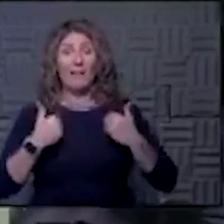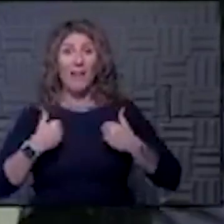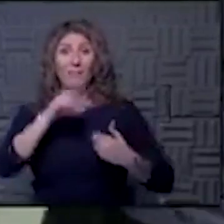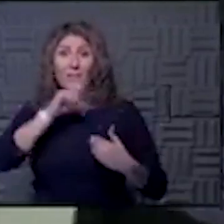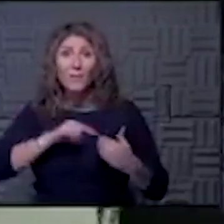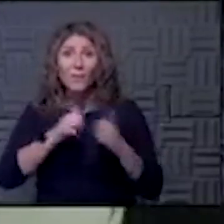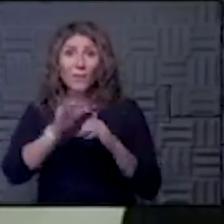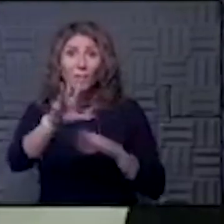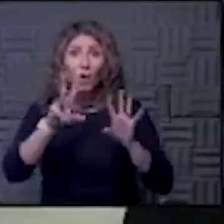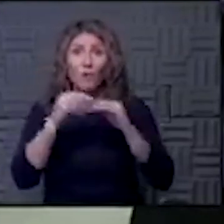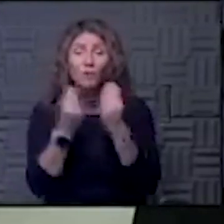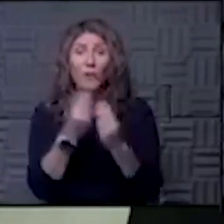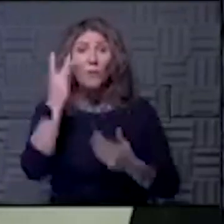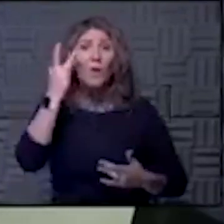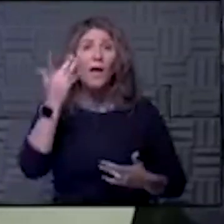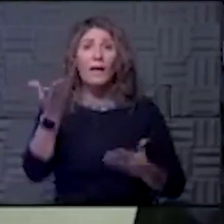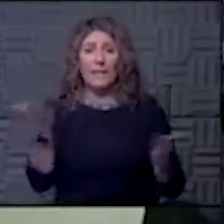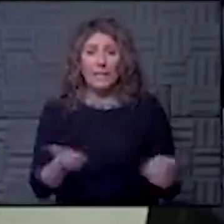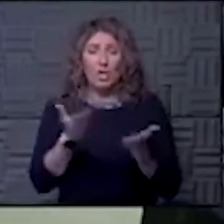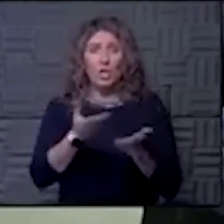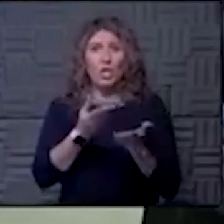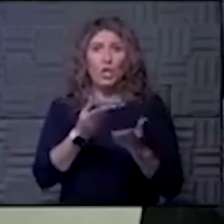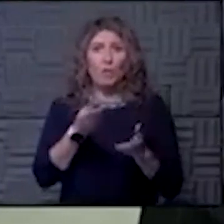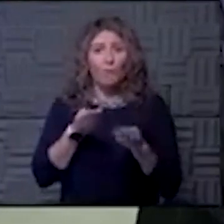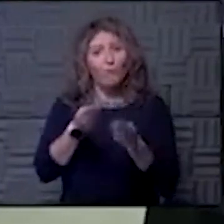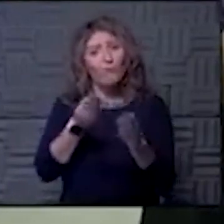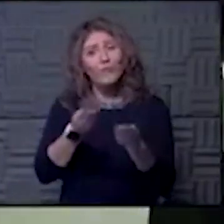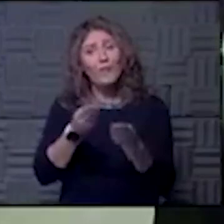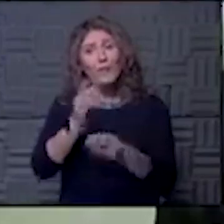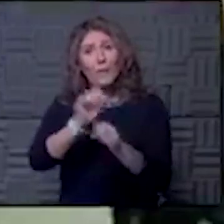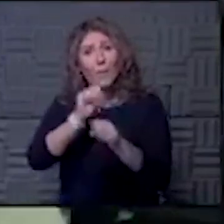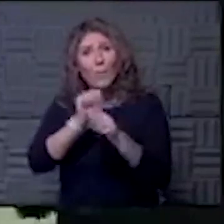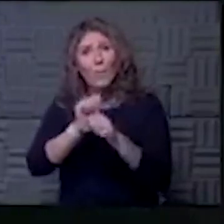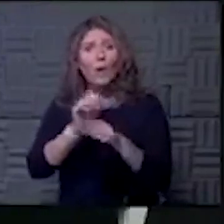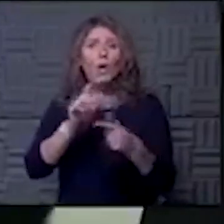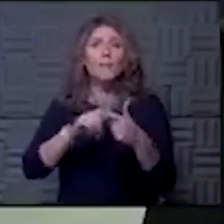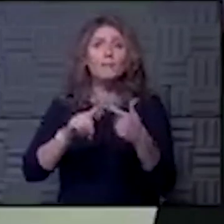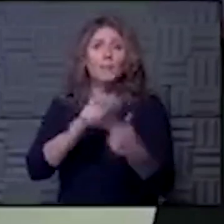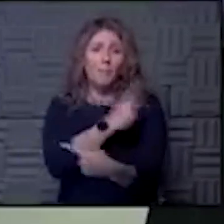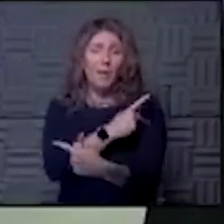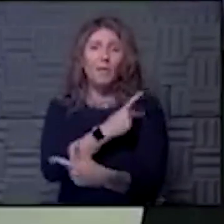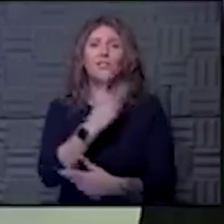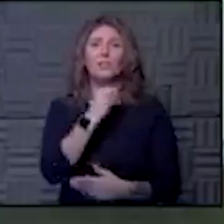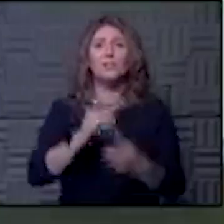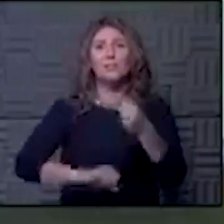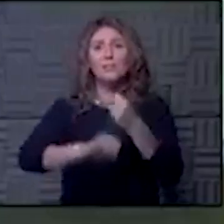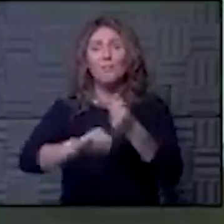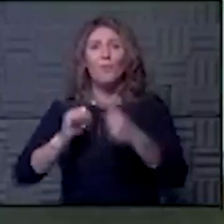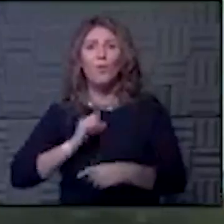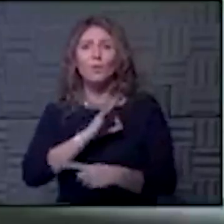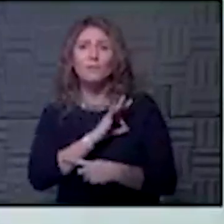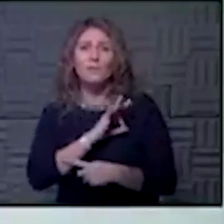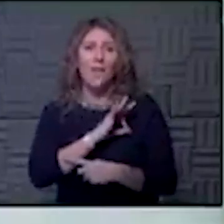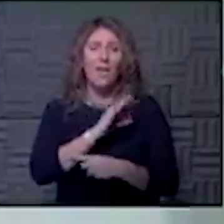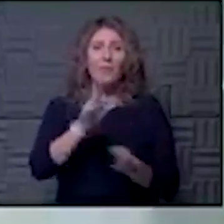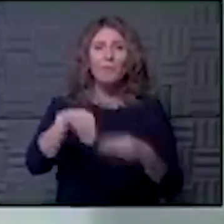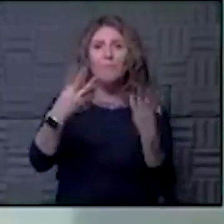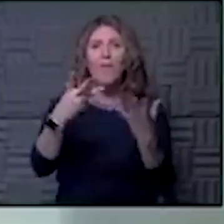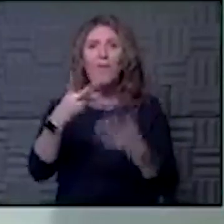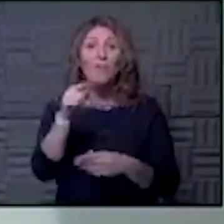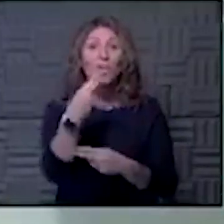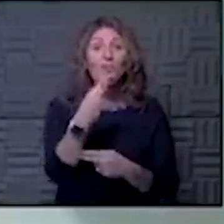their family because they're here feeding our work family and our patients. Our support staff decided to offer Thanksgiving dinner and all the trimmings on